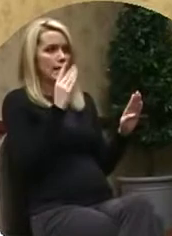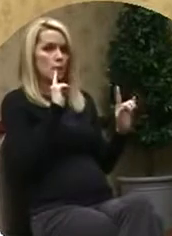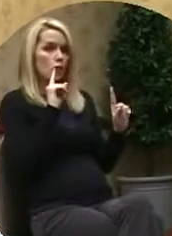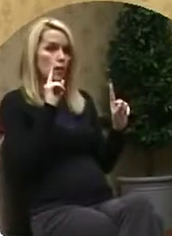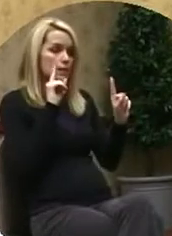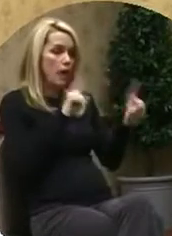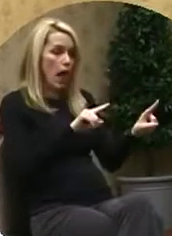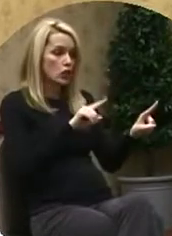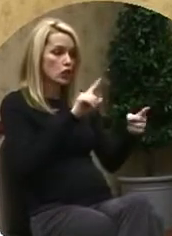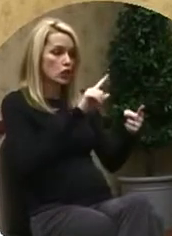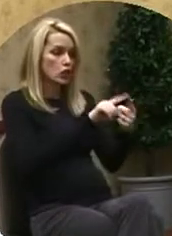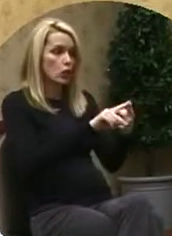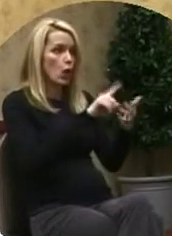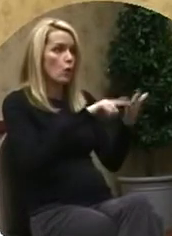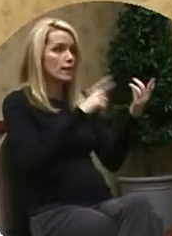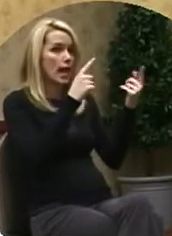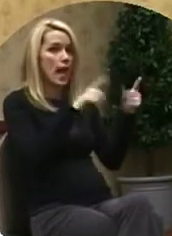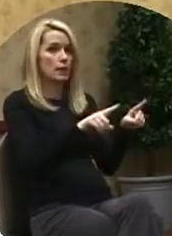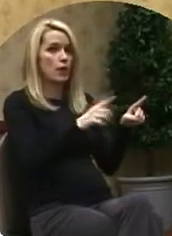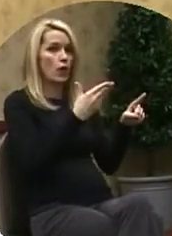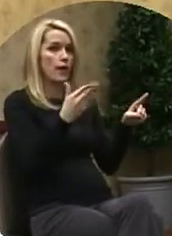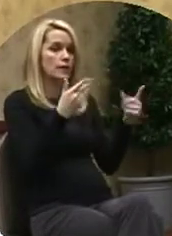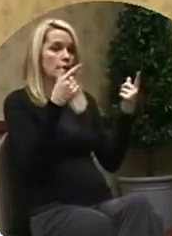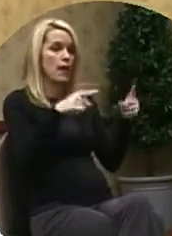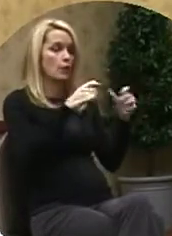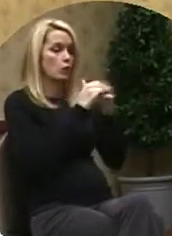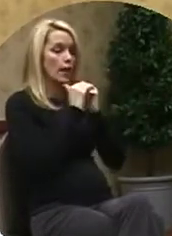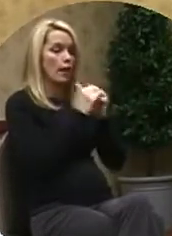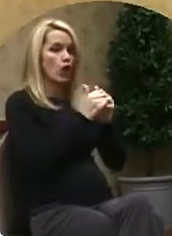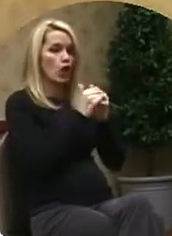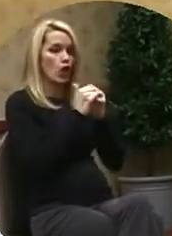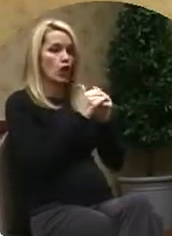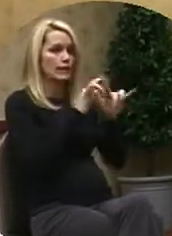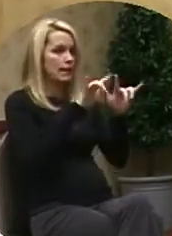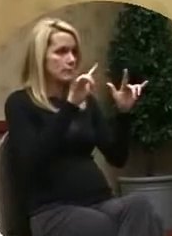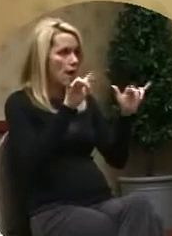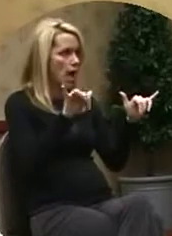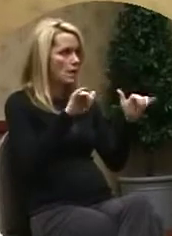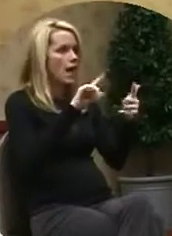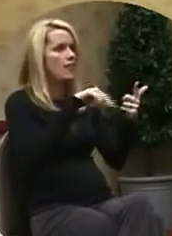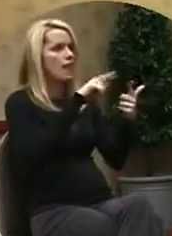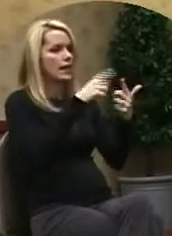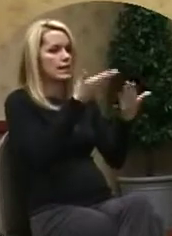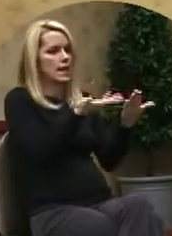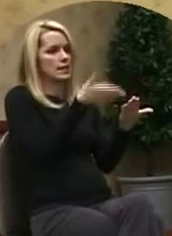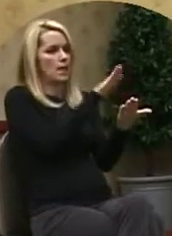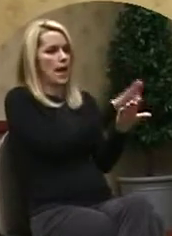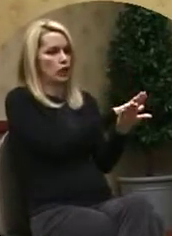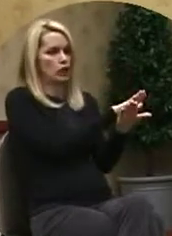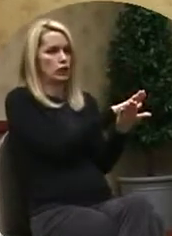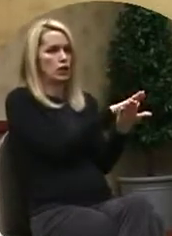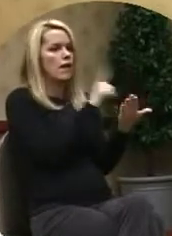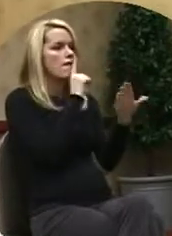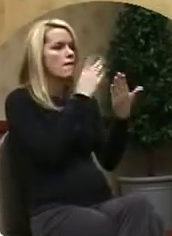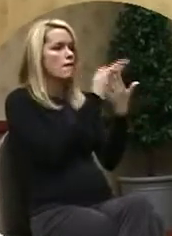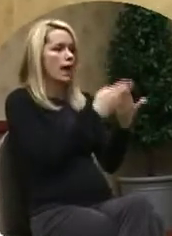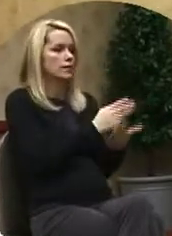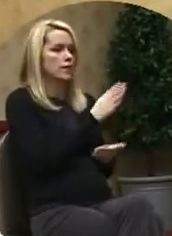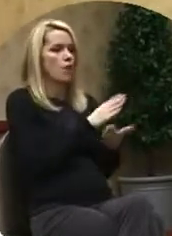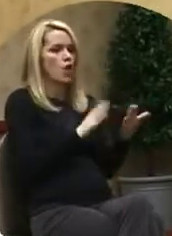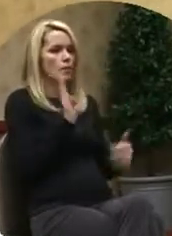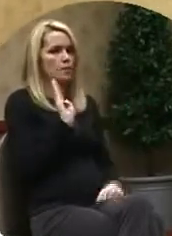well, I think that these things are all happening together, and what you're going to do is you're going to move over to that next page, which is the facts part